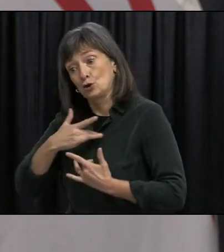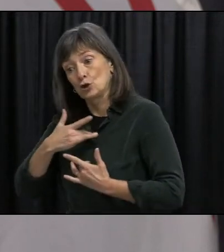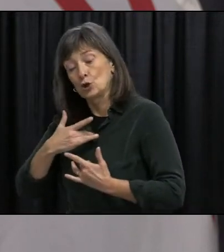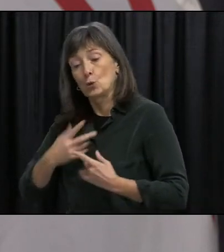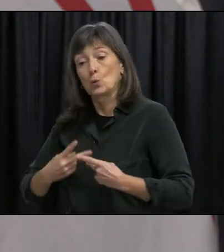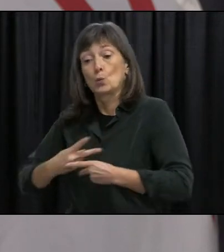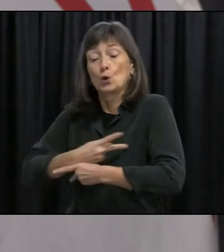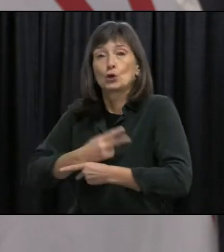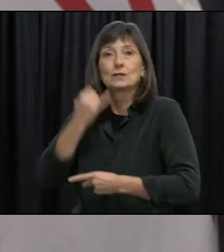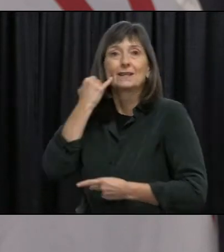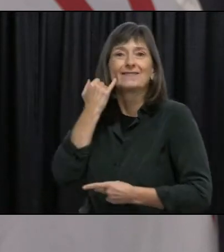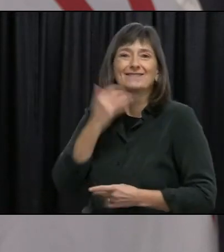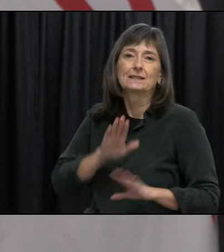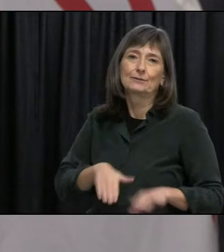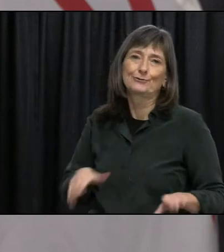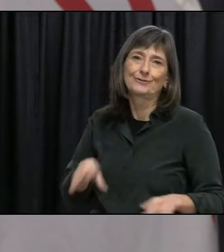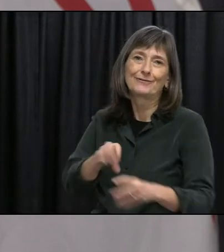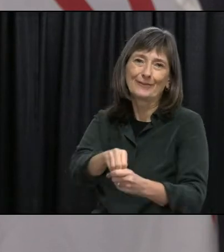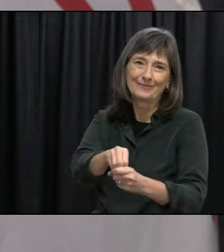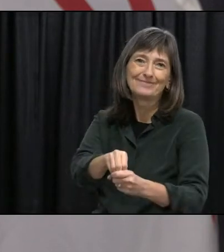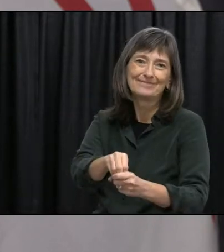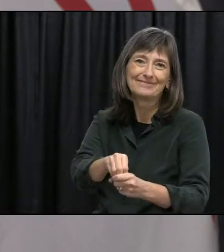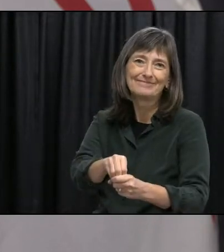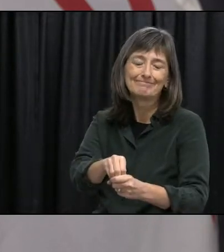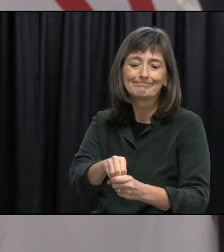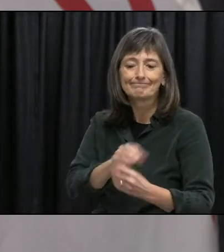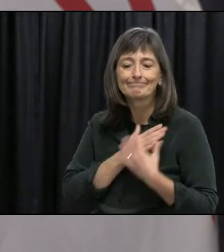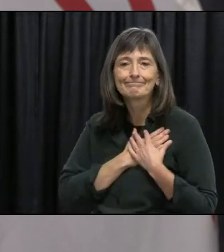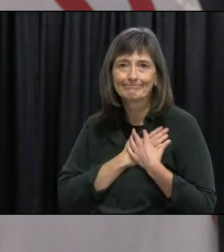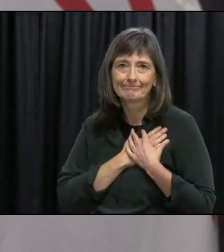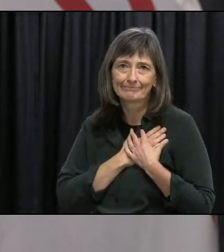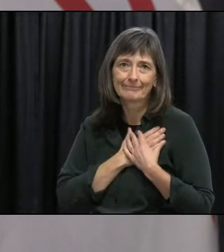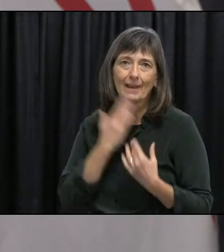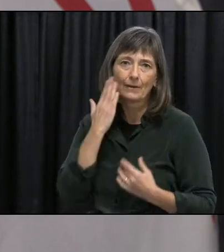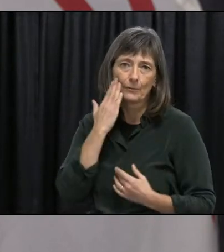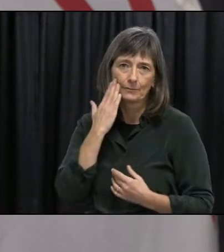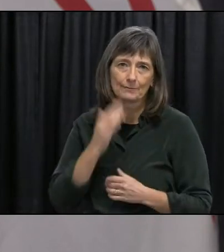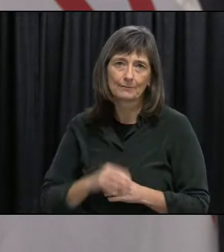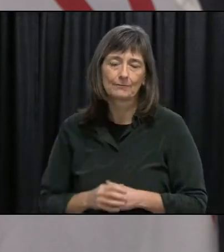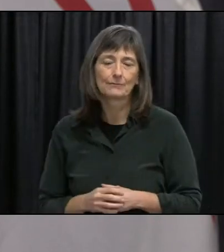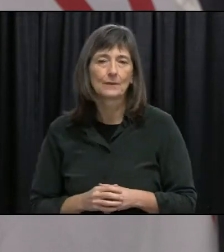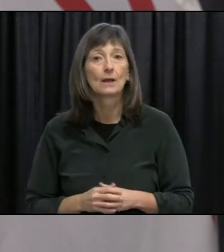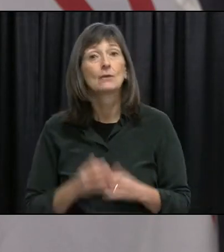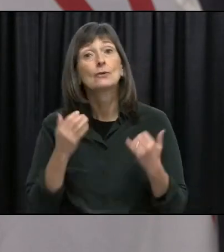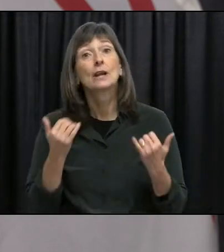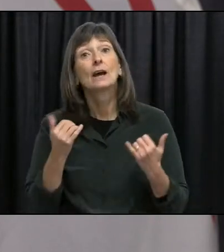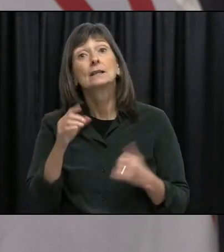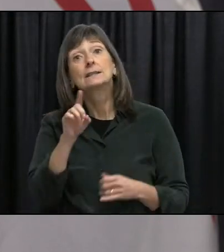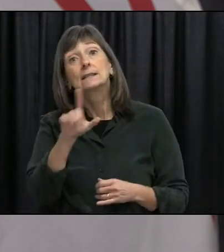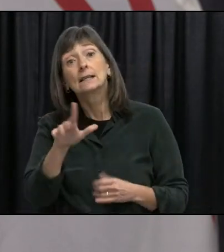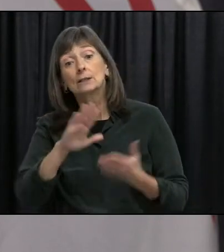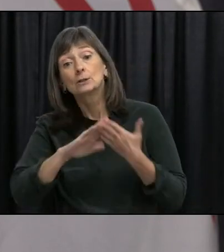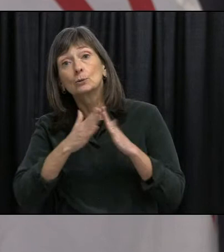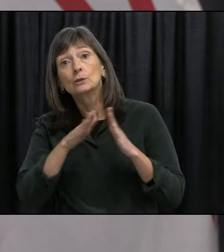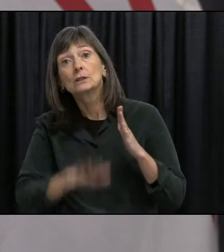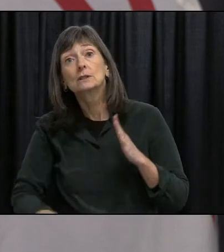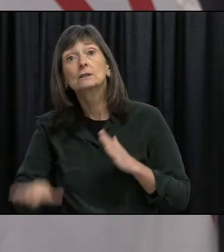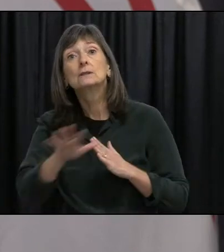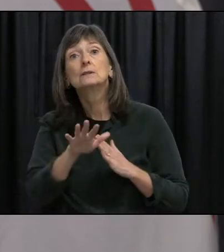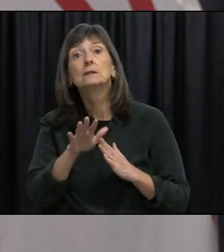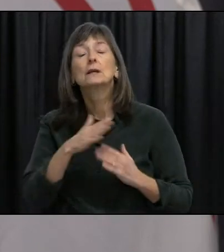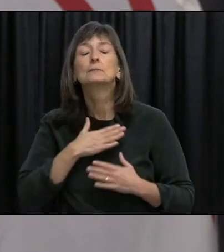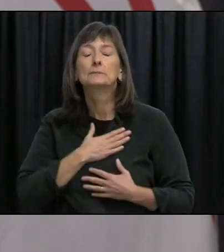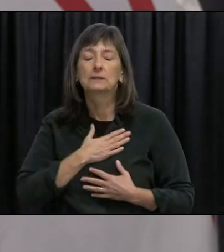when their children are involved. My message to the community right now is to please let public